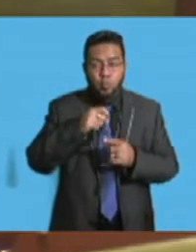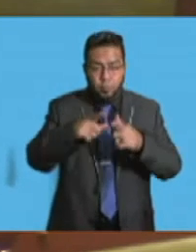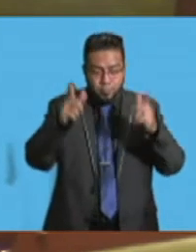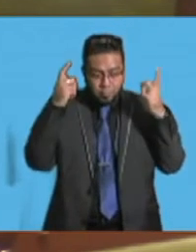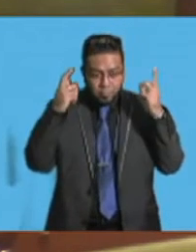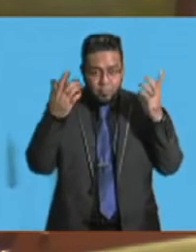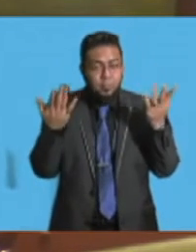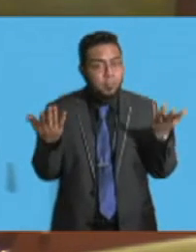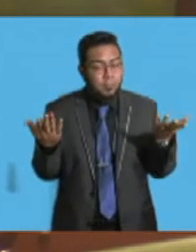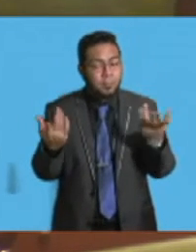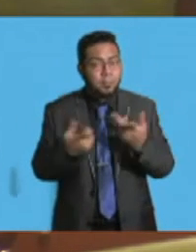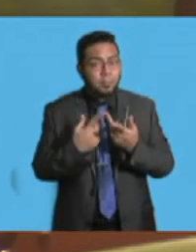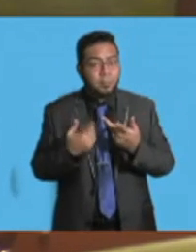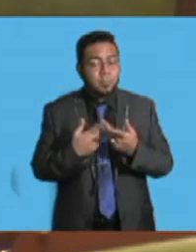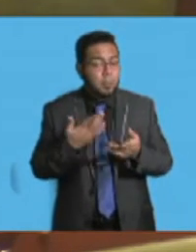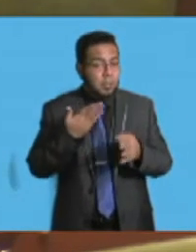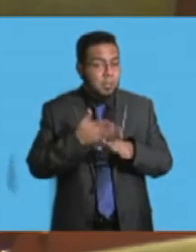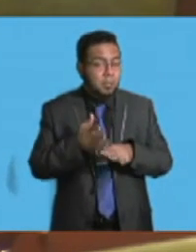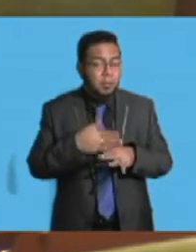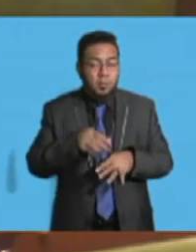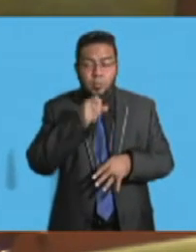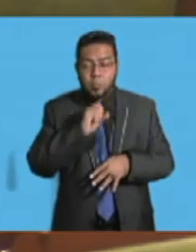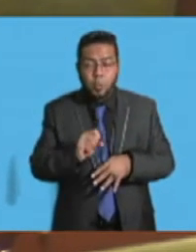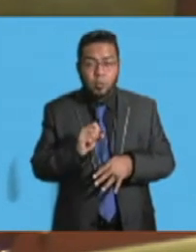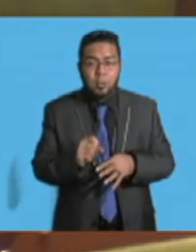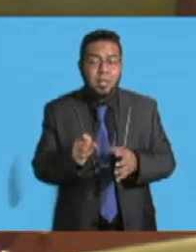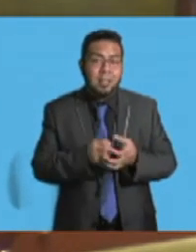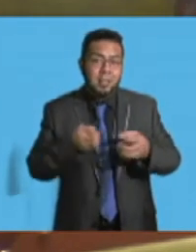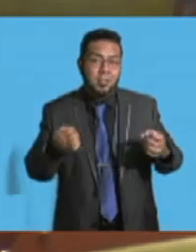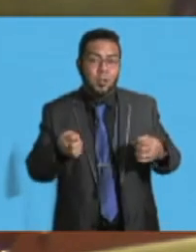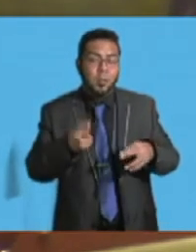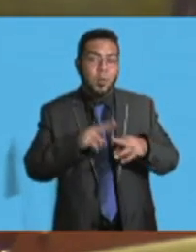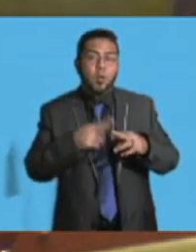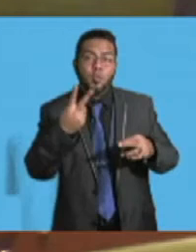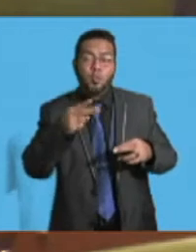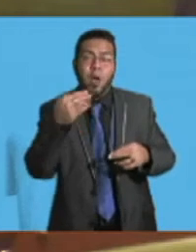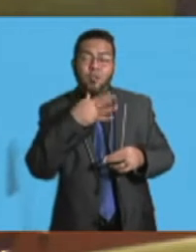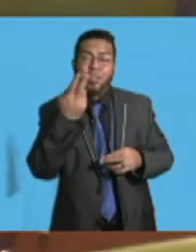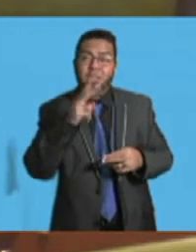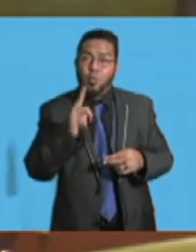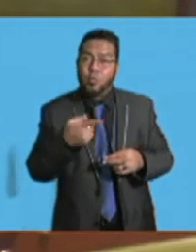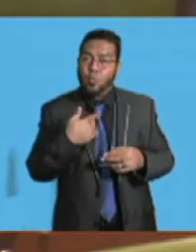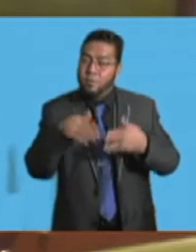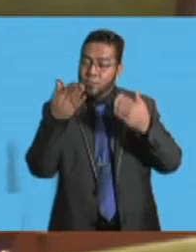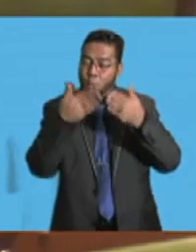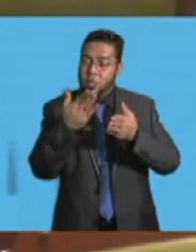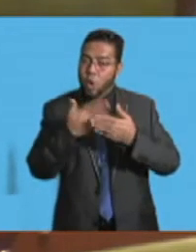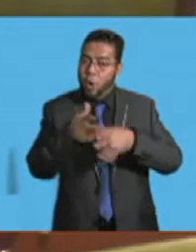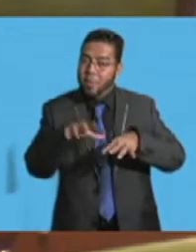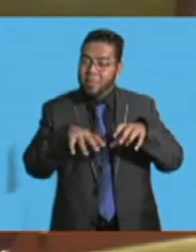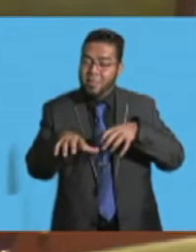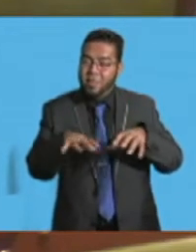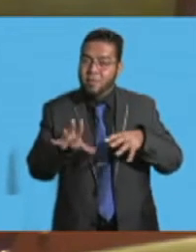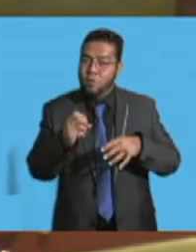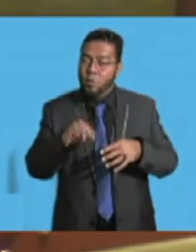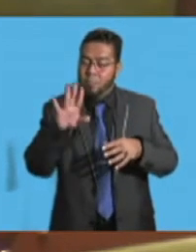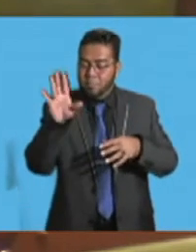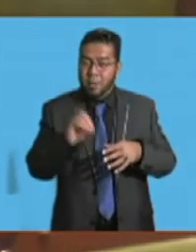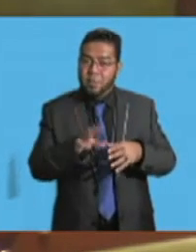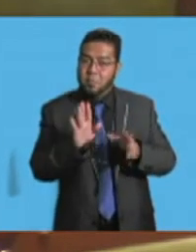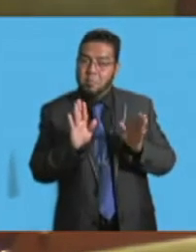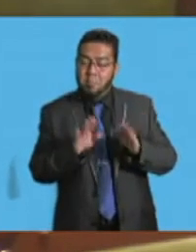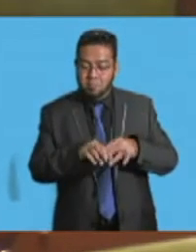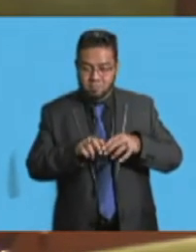kg. The new goat extension program budget, 200,000, will focus its activity on the 5 private multiplication